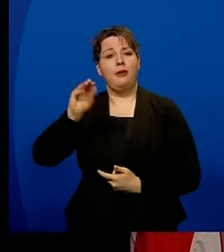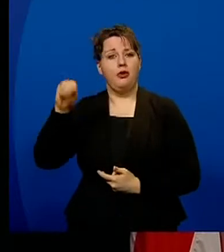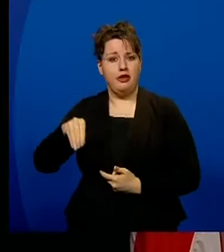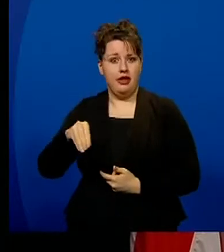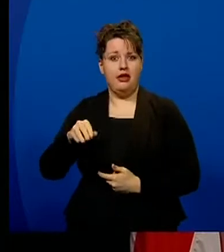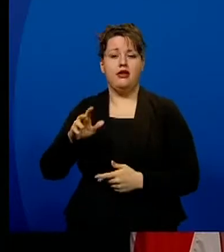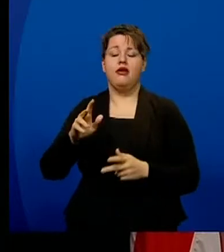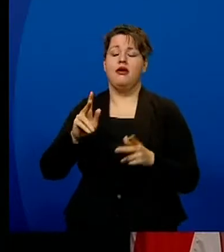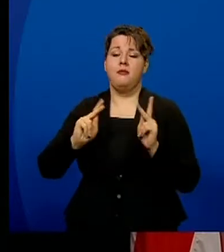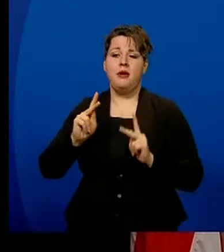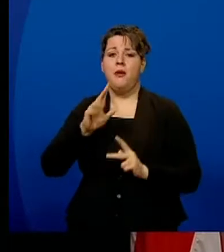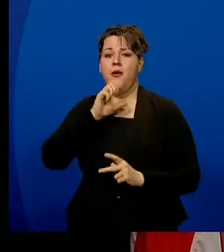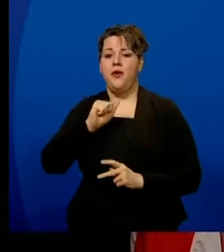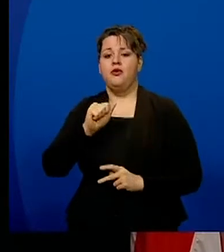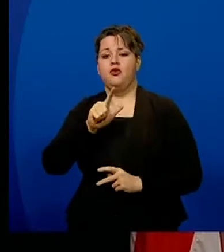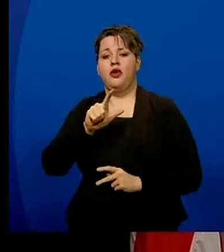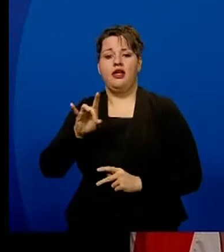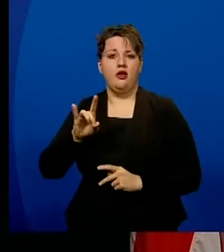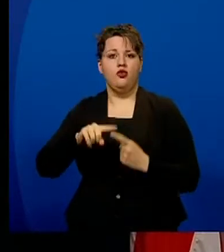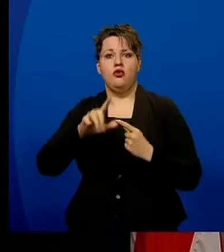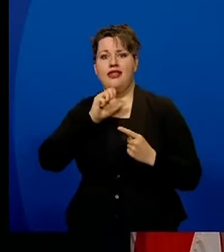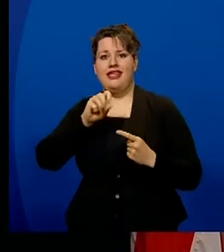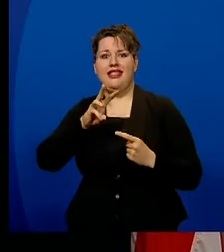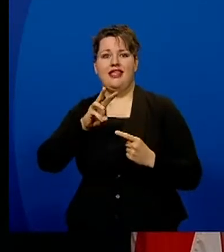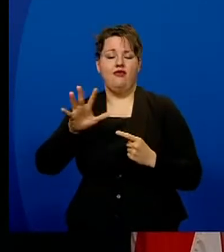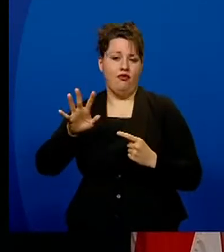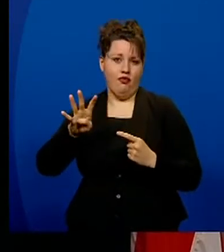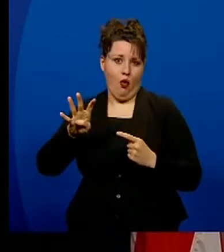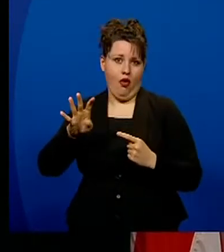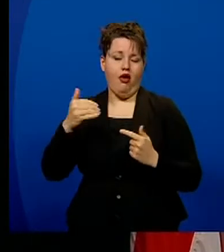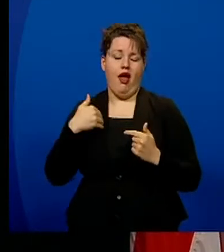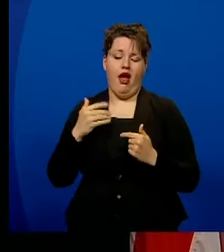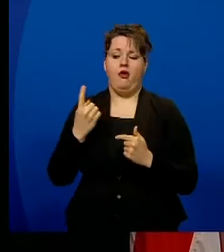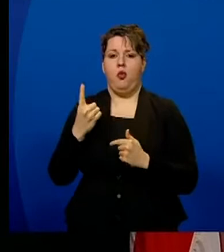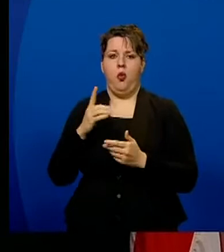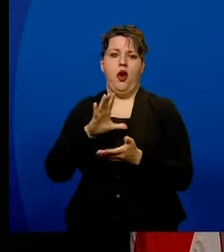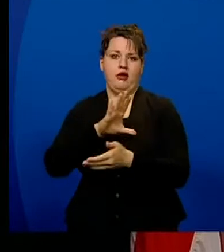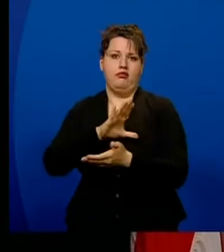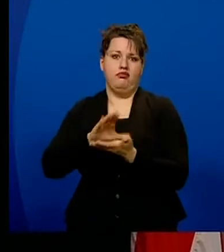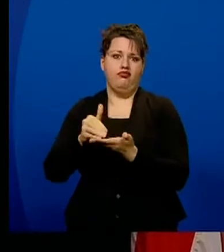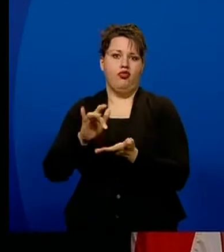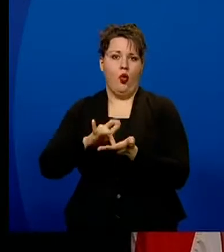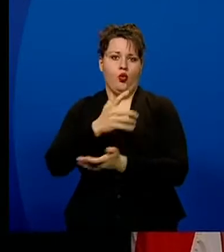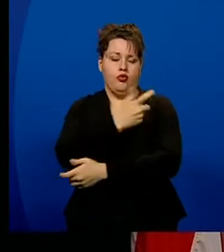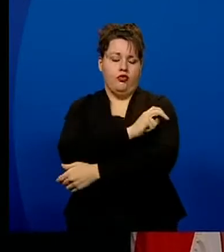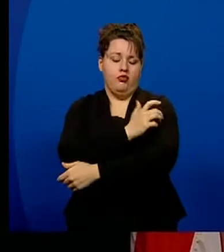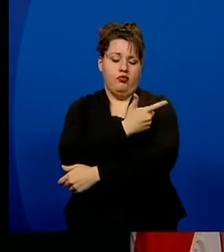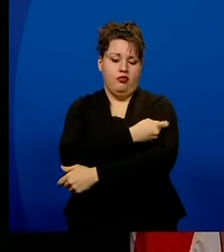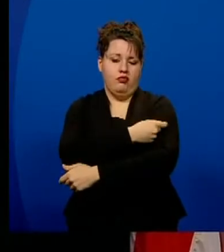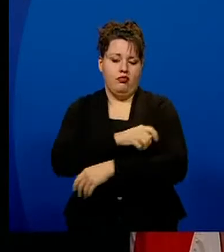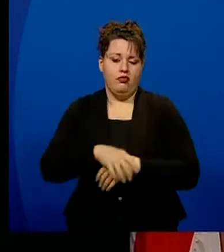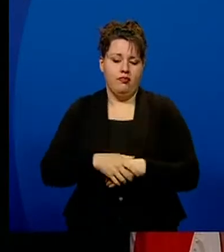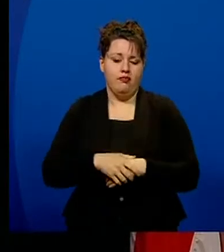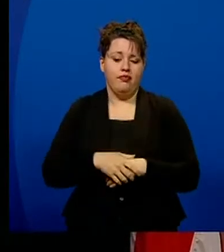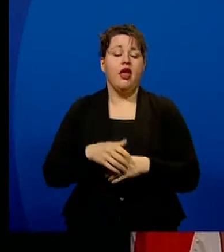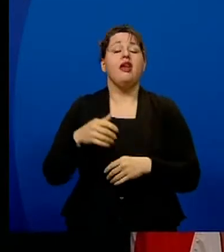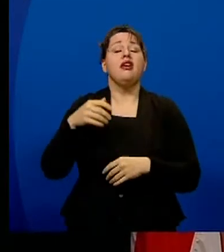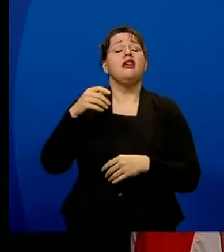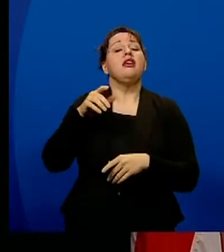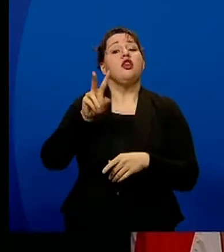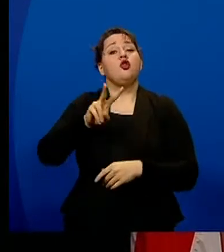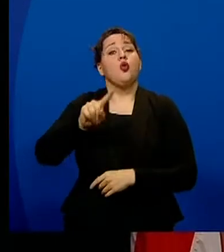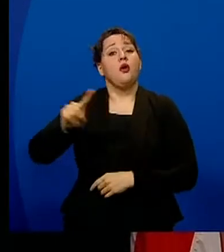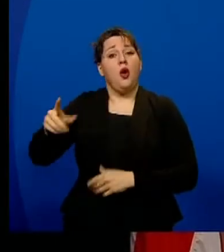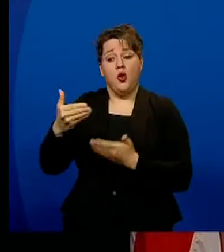64 at least one dose. We're also seeing positive results from our 211 new